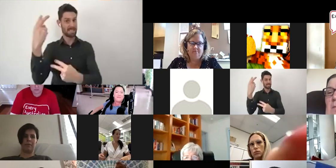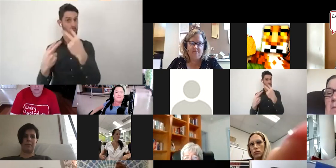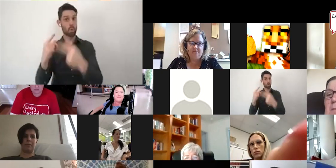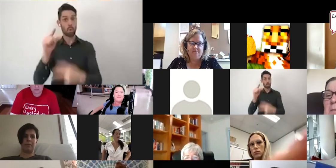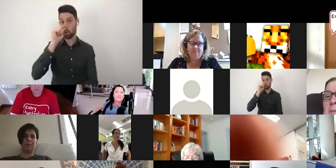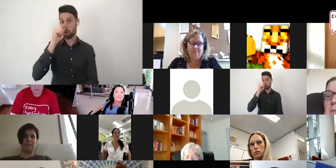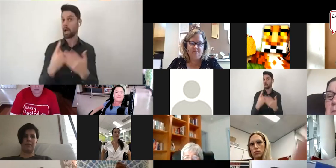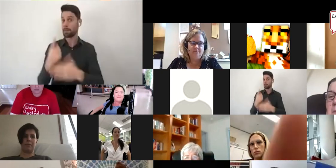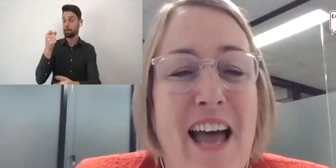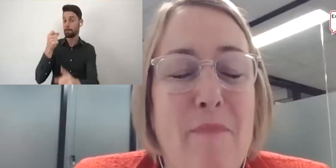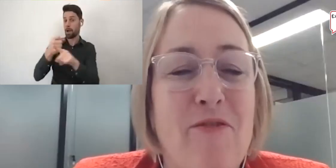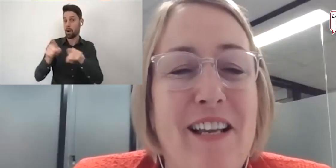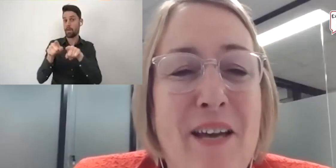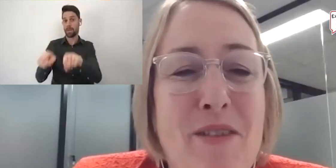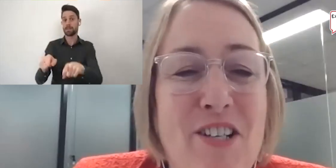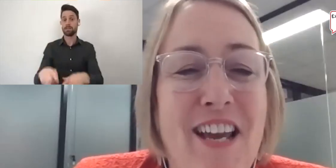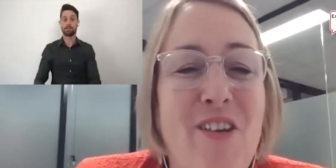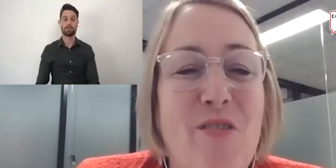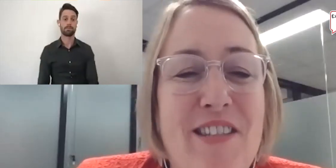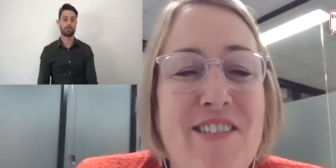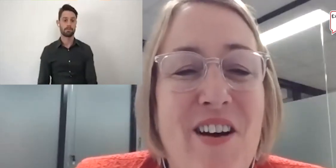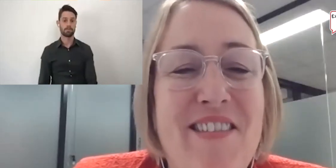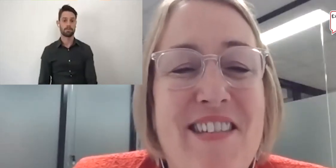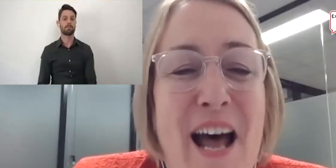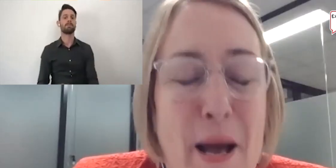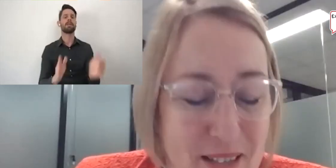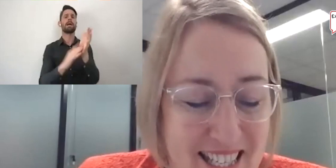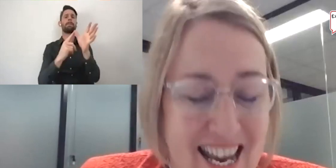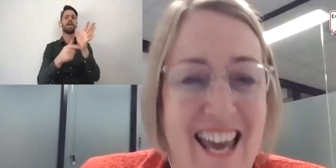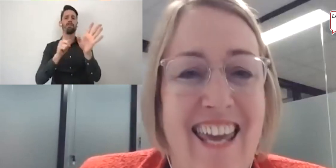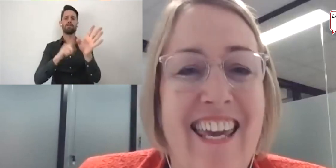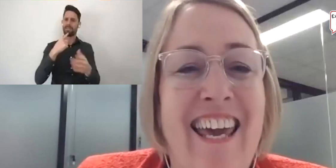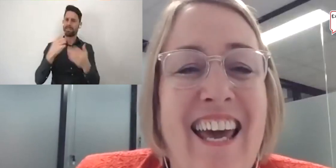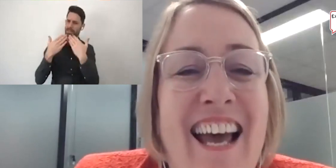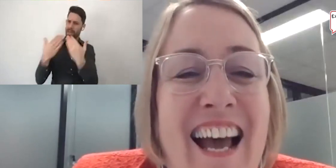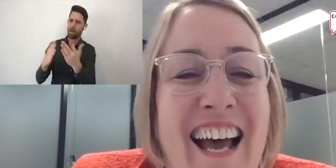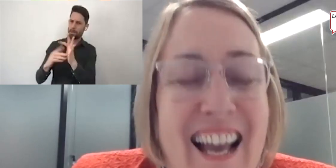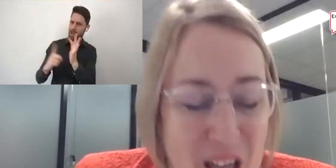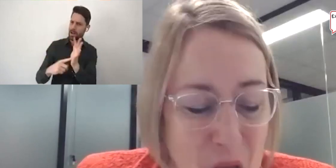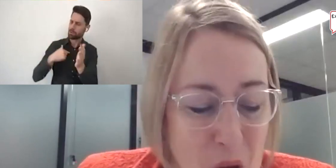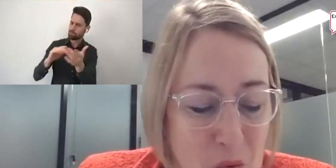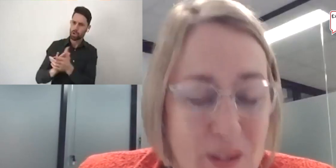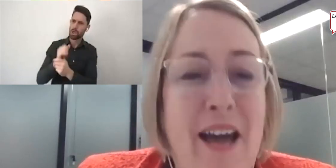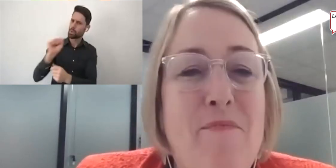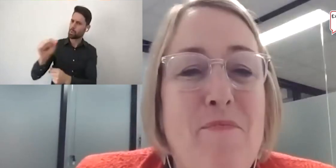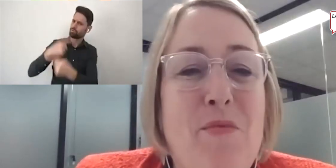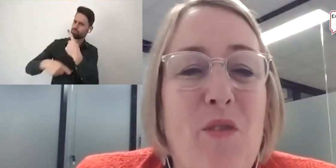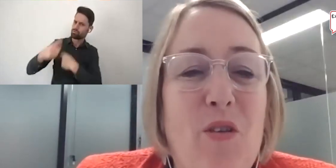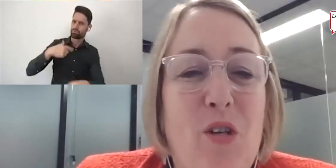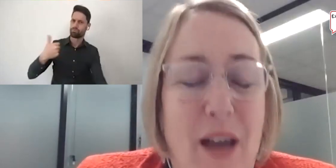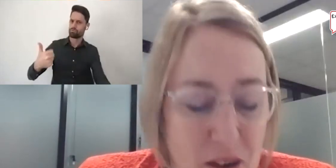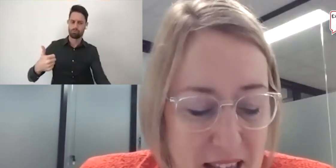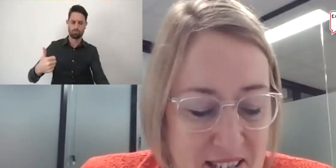Thank you very much, Mel, really appreciate your insights today. We'll now